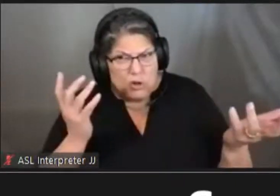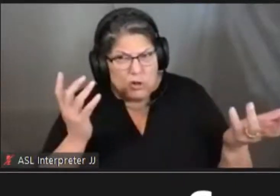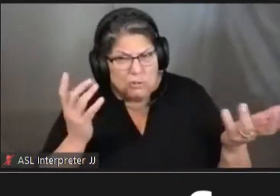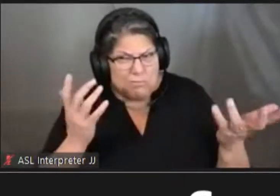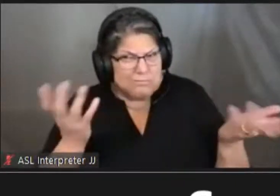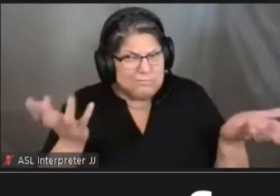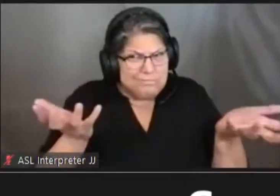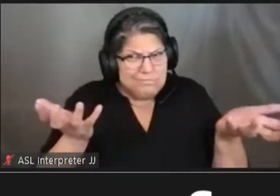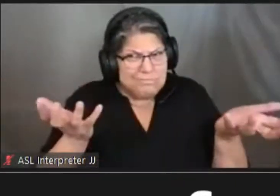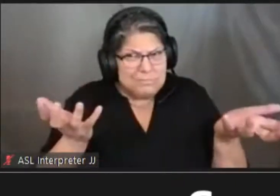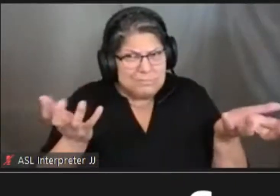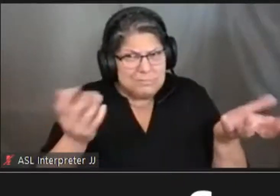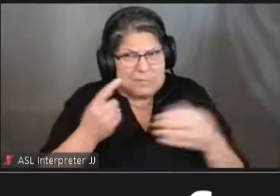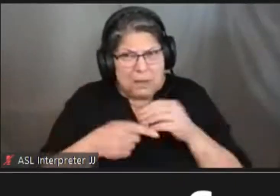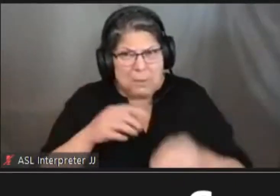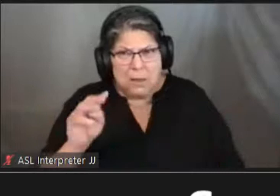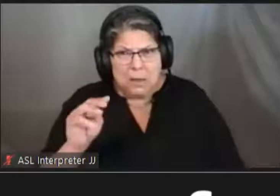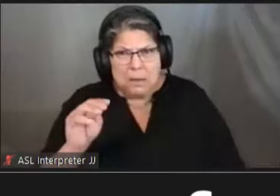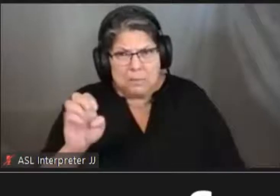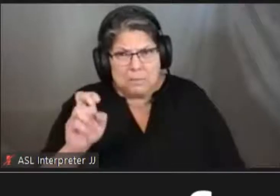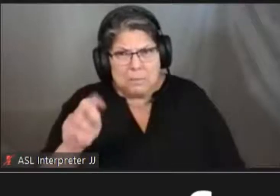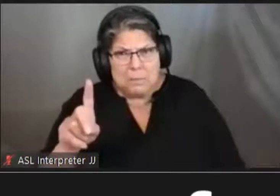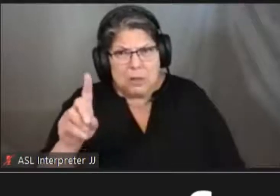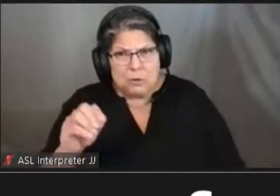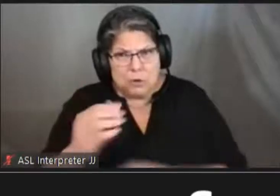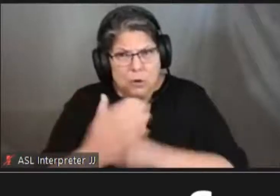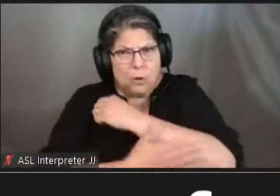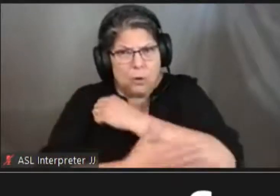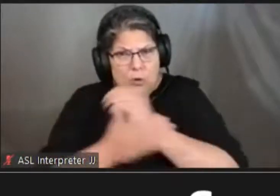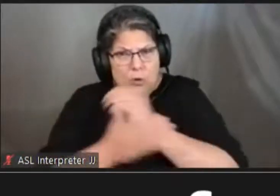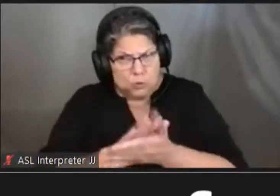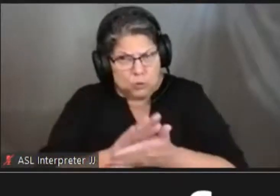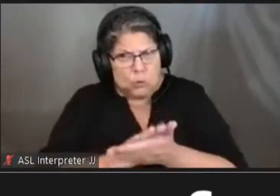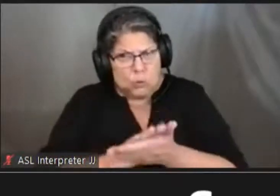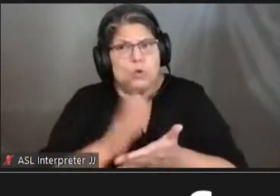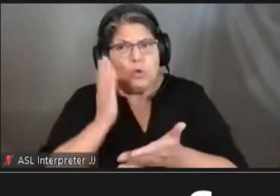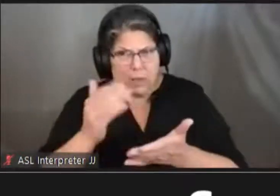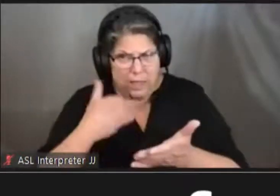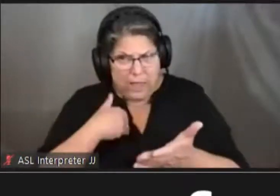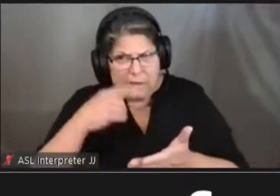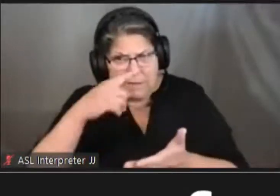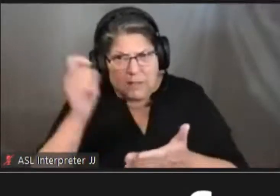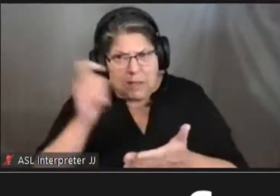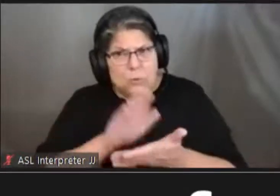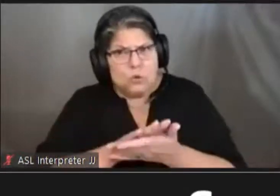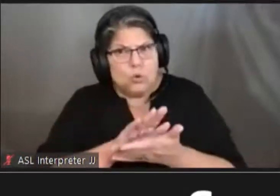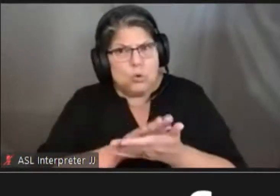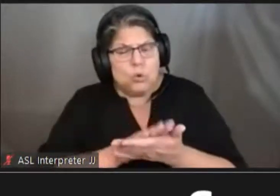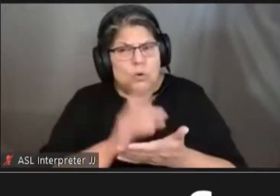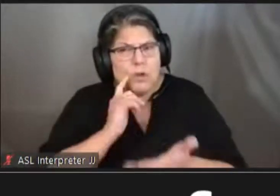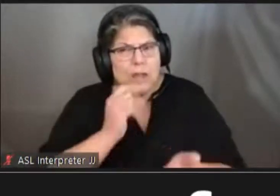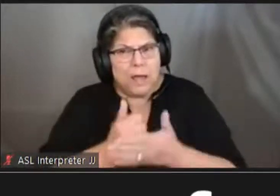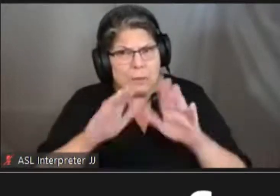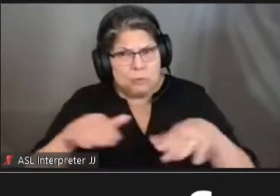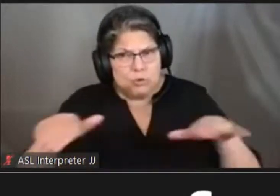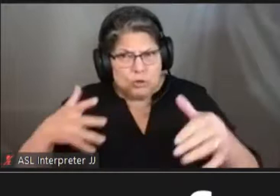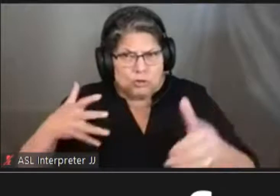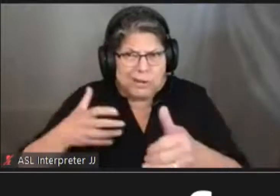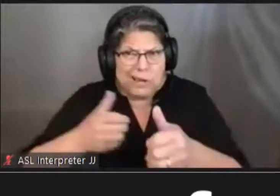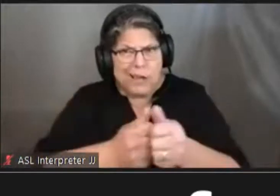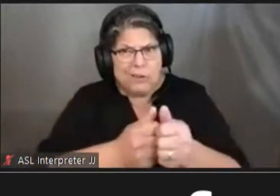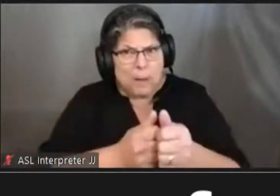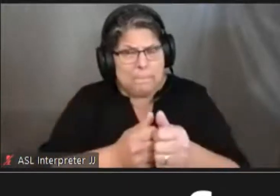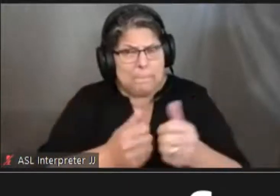about Mendocino County schools offering summer school to help children catch up